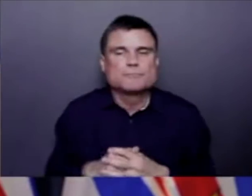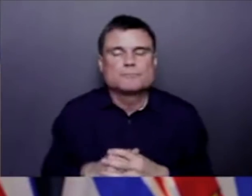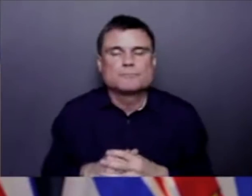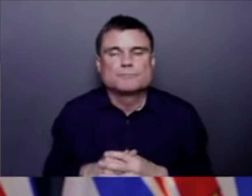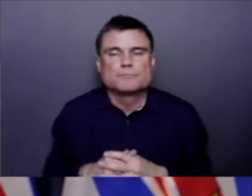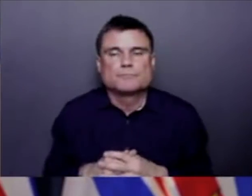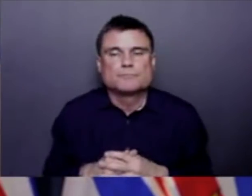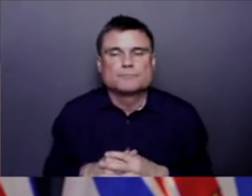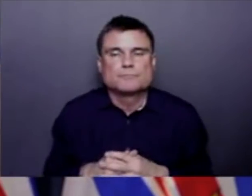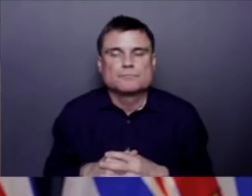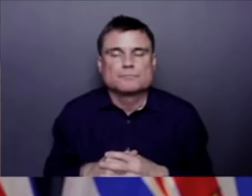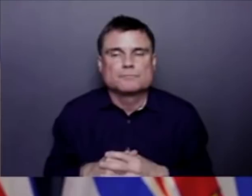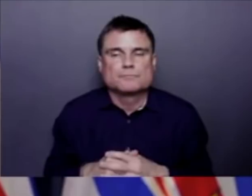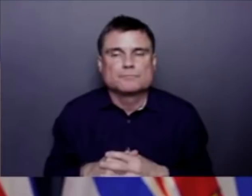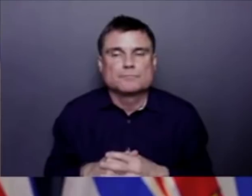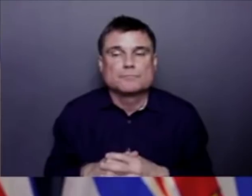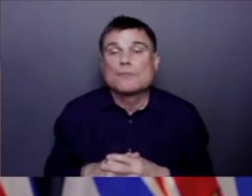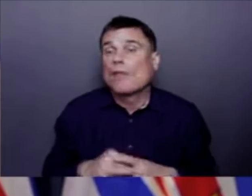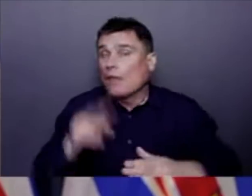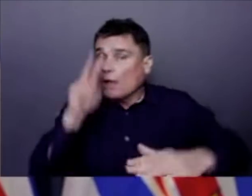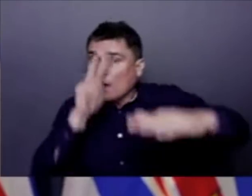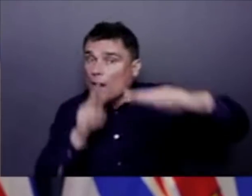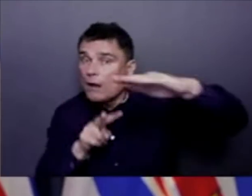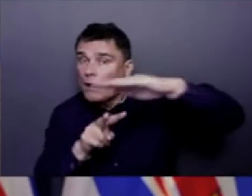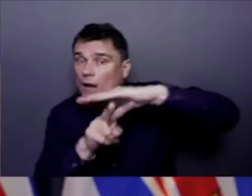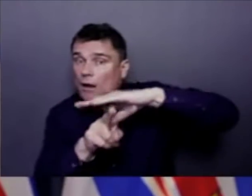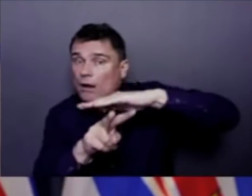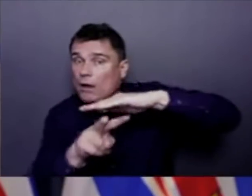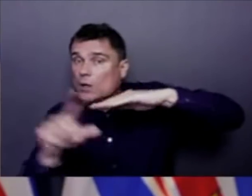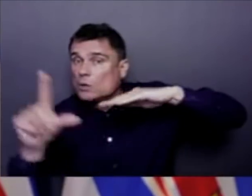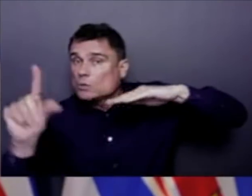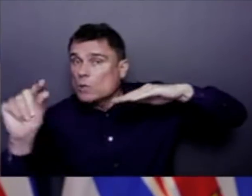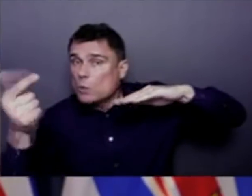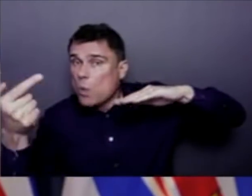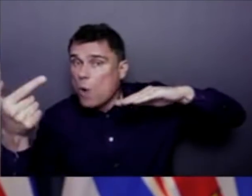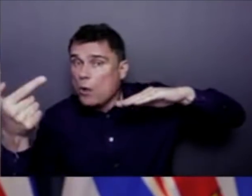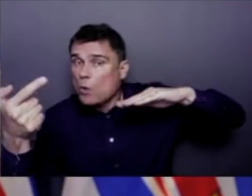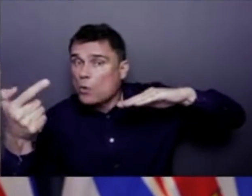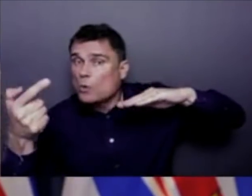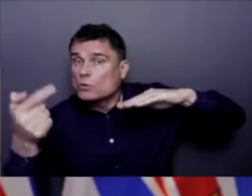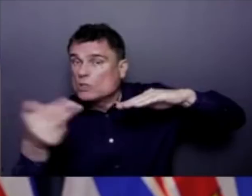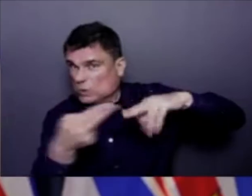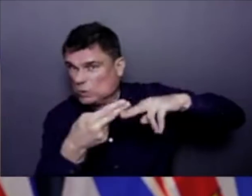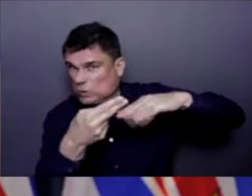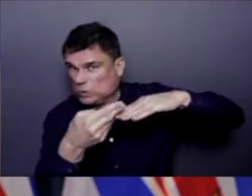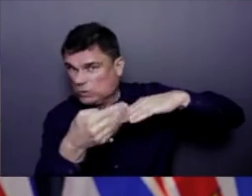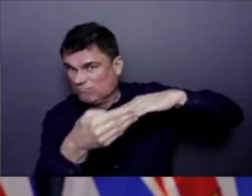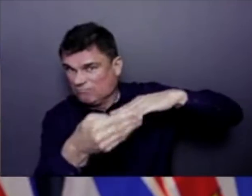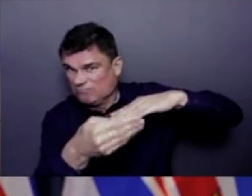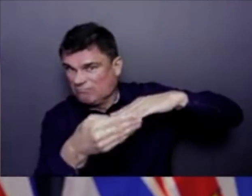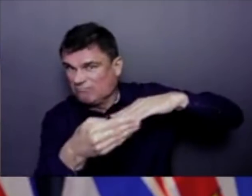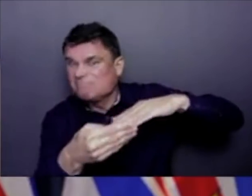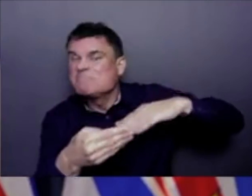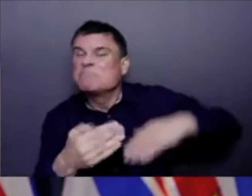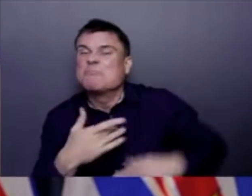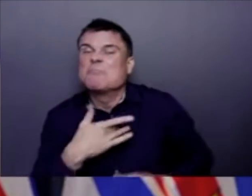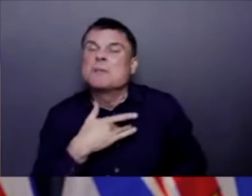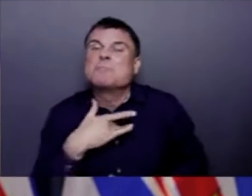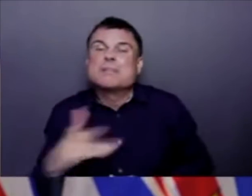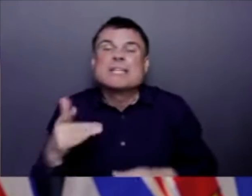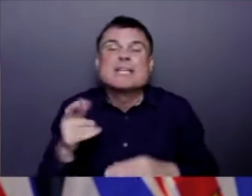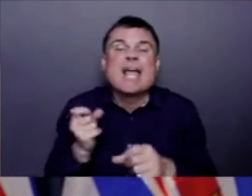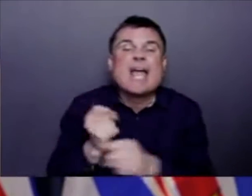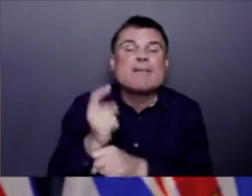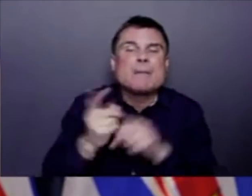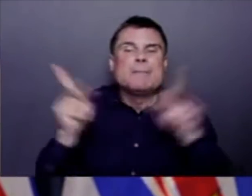towards 2021, I should say, we often think of resolutions, and I think we need to resolve many